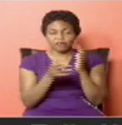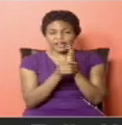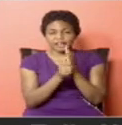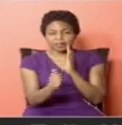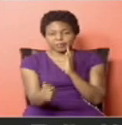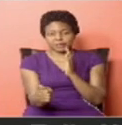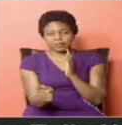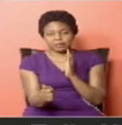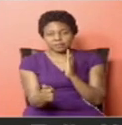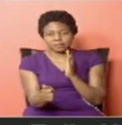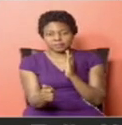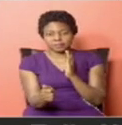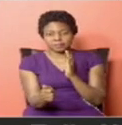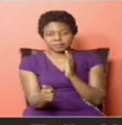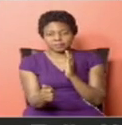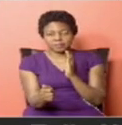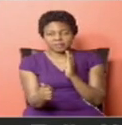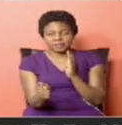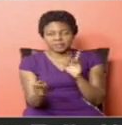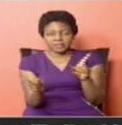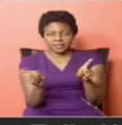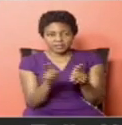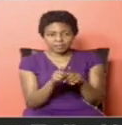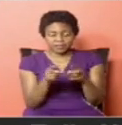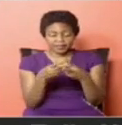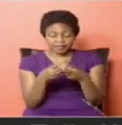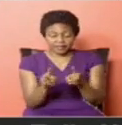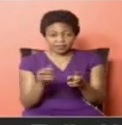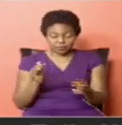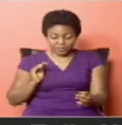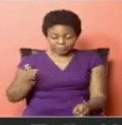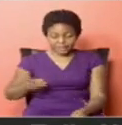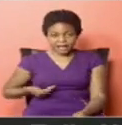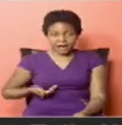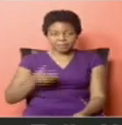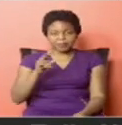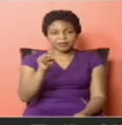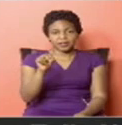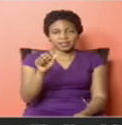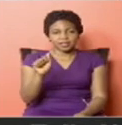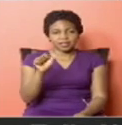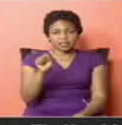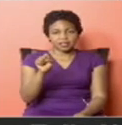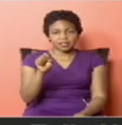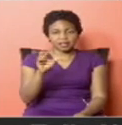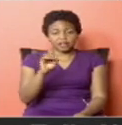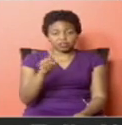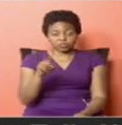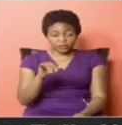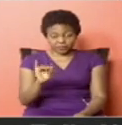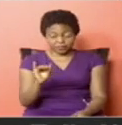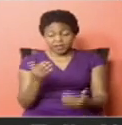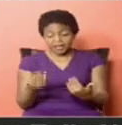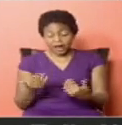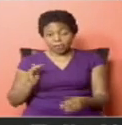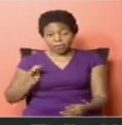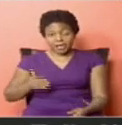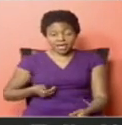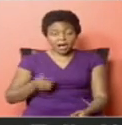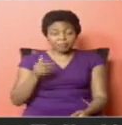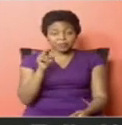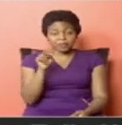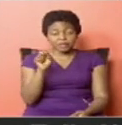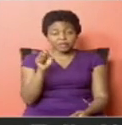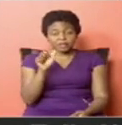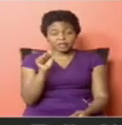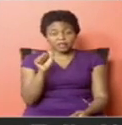experts. And we will begin with Madam Nasoz Kiyaga. Madam Nasoz Kiyaga is the